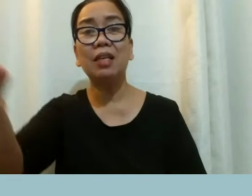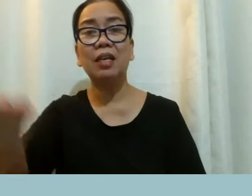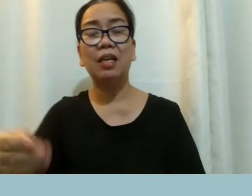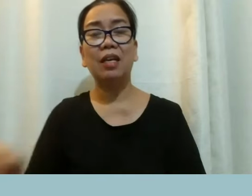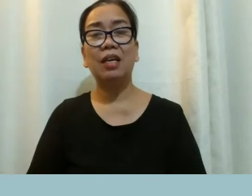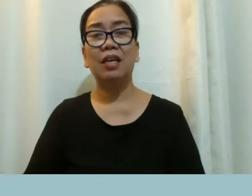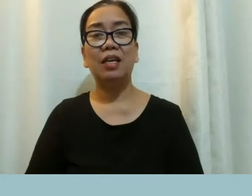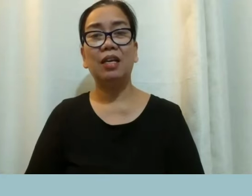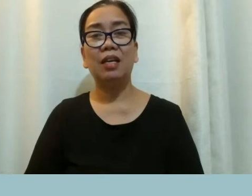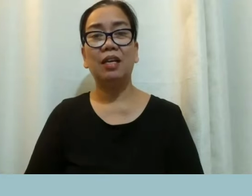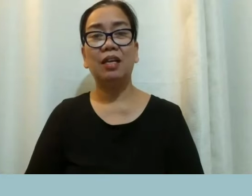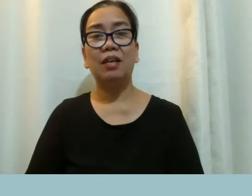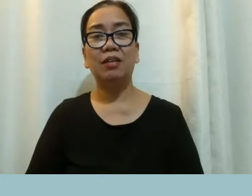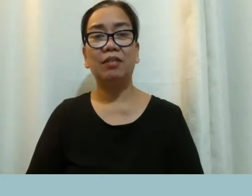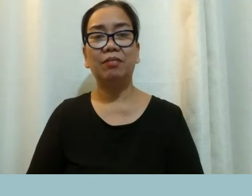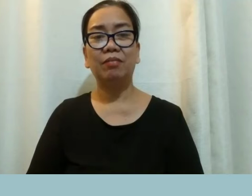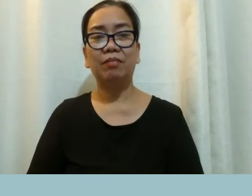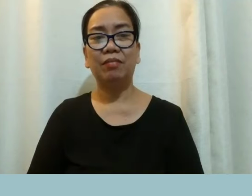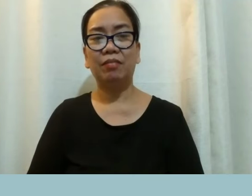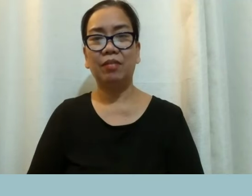transmits